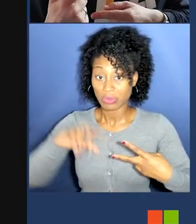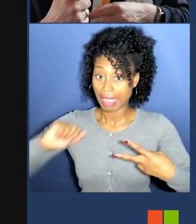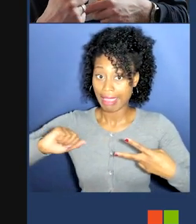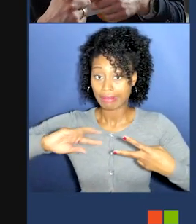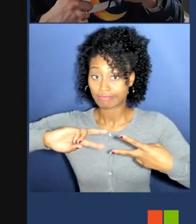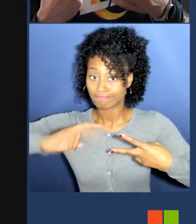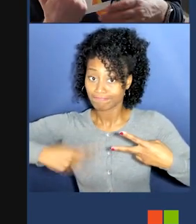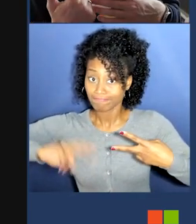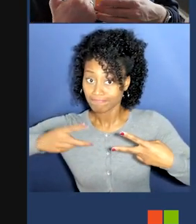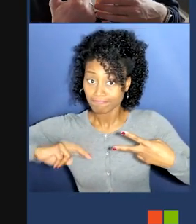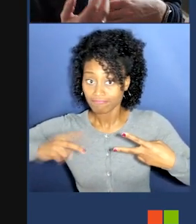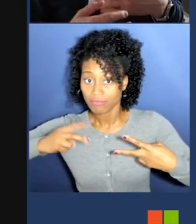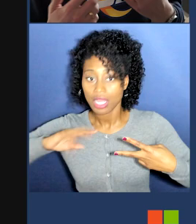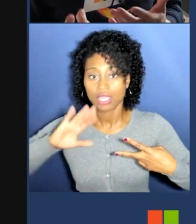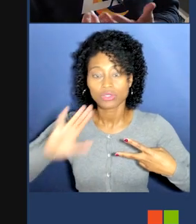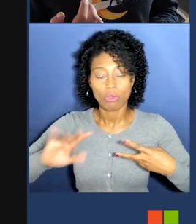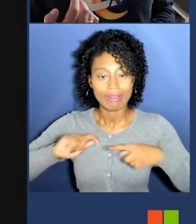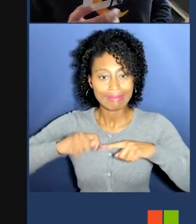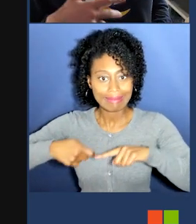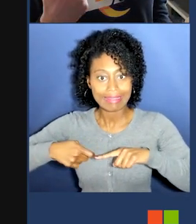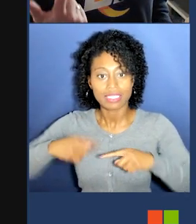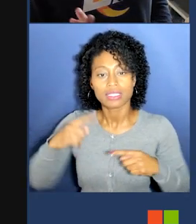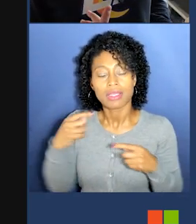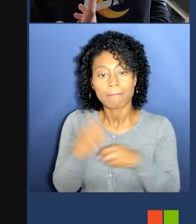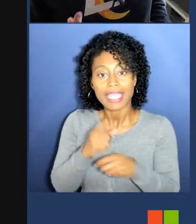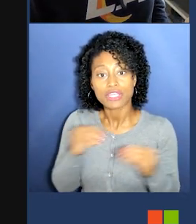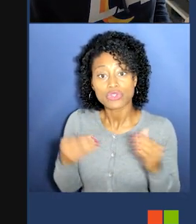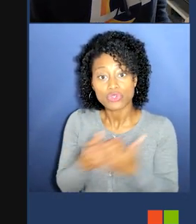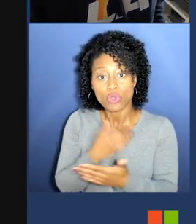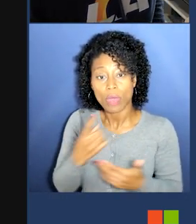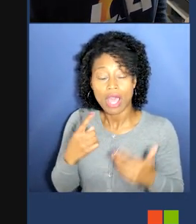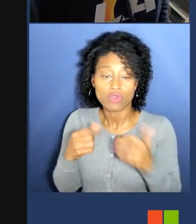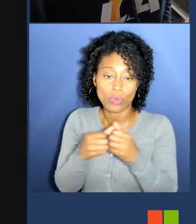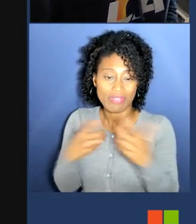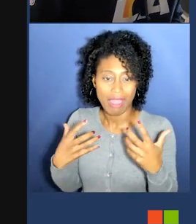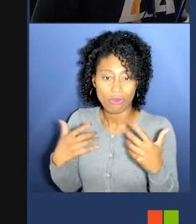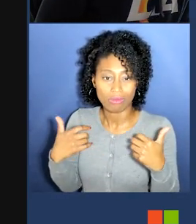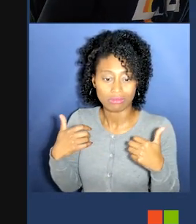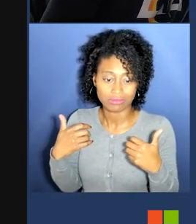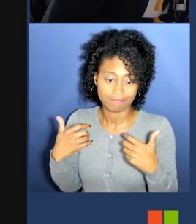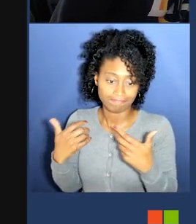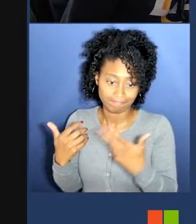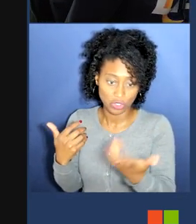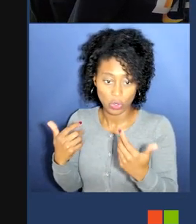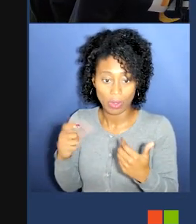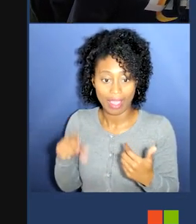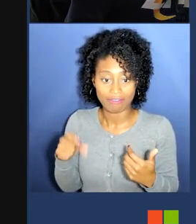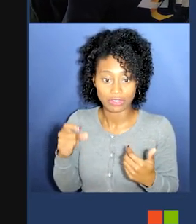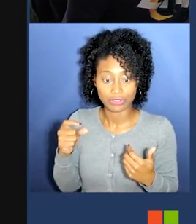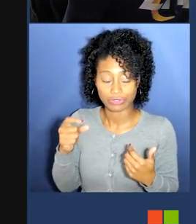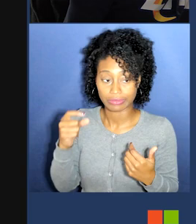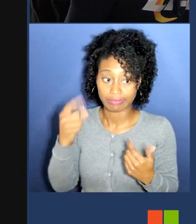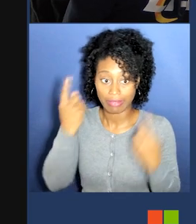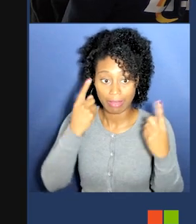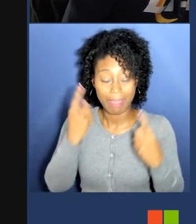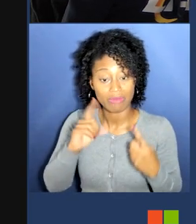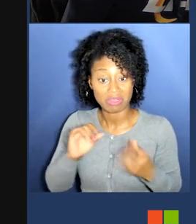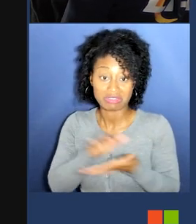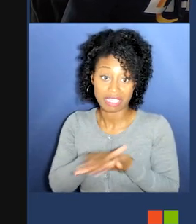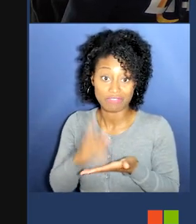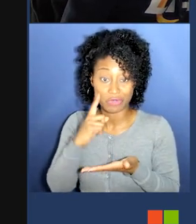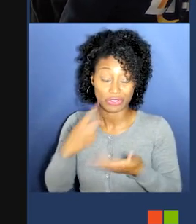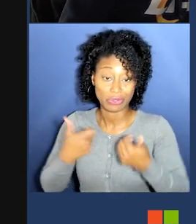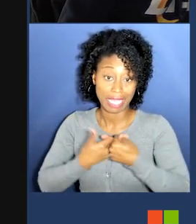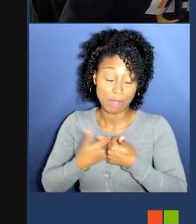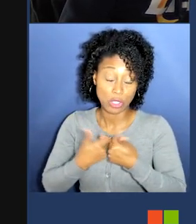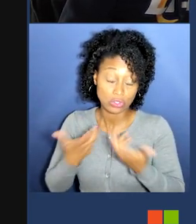rotate the keys and create new ones without having a downtime, which is very important for your game also. You